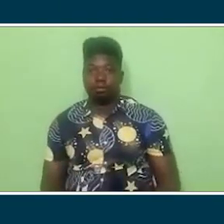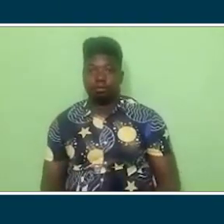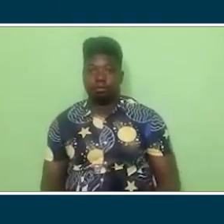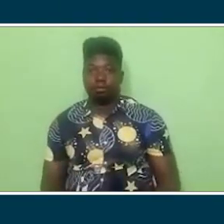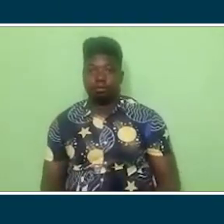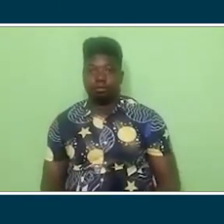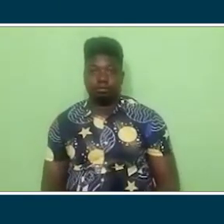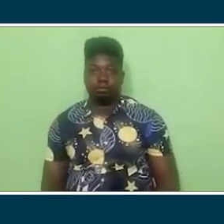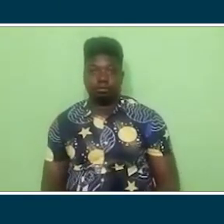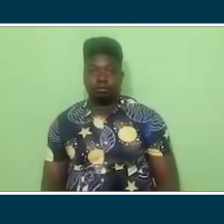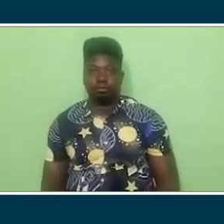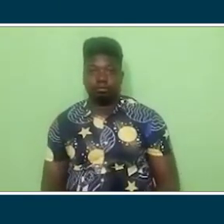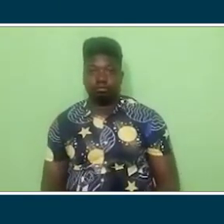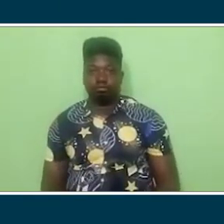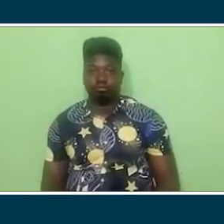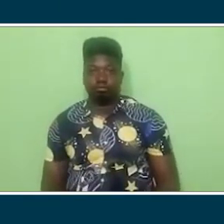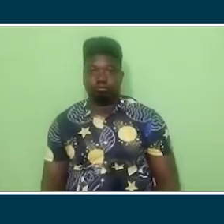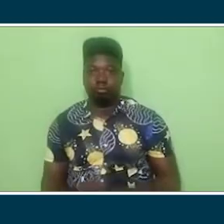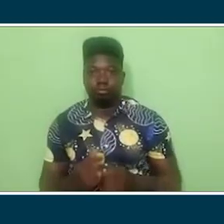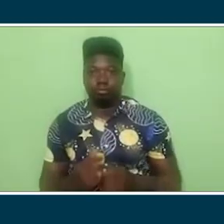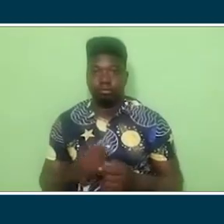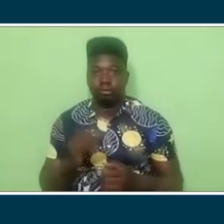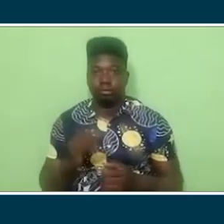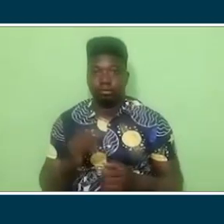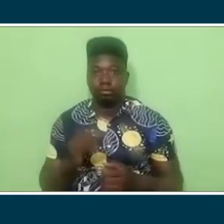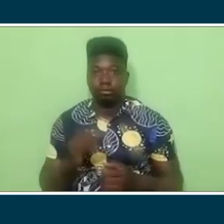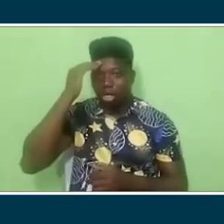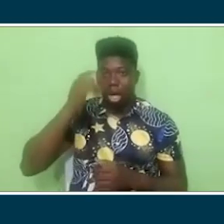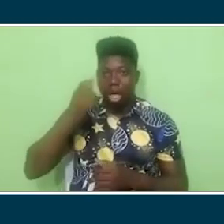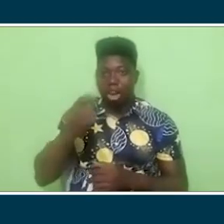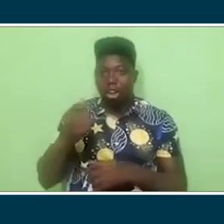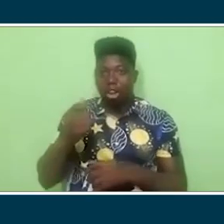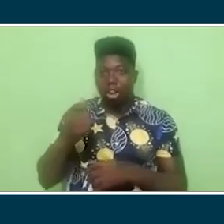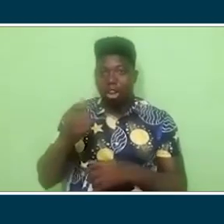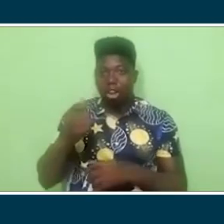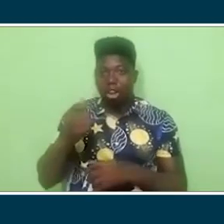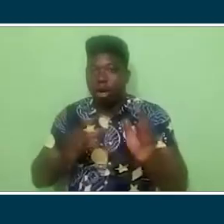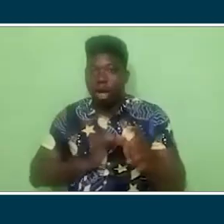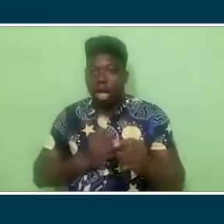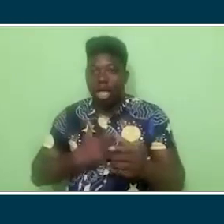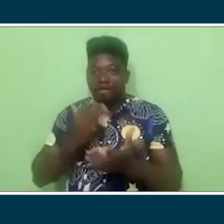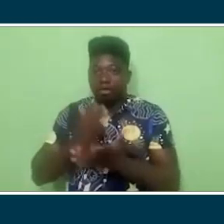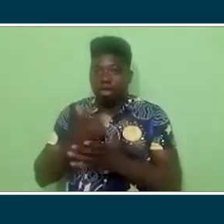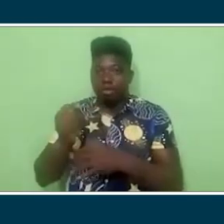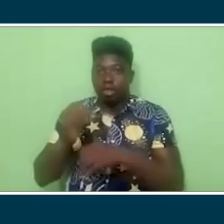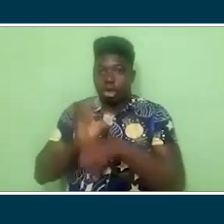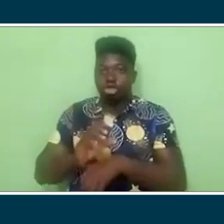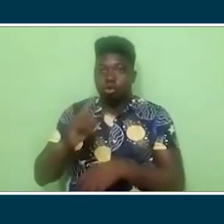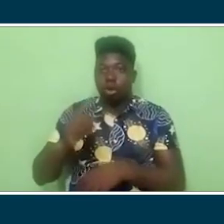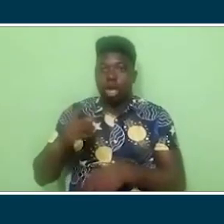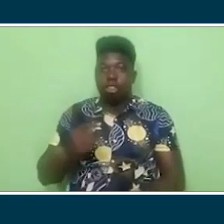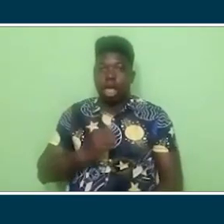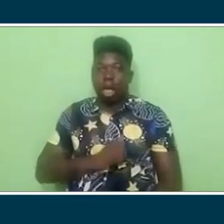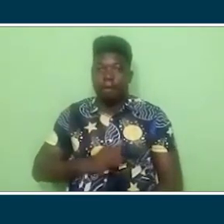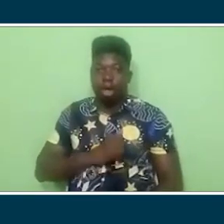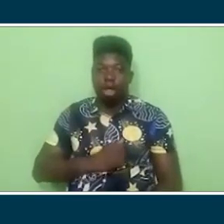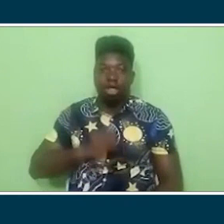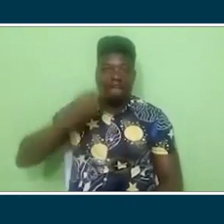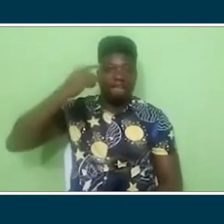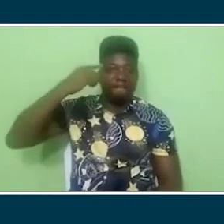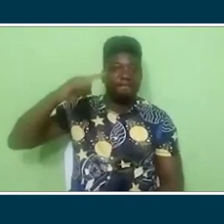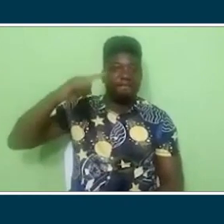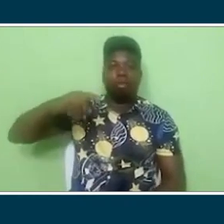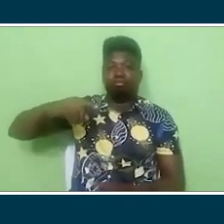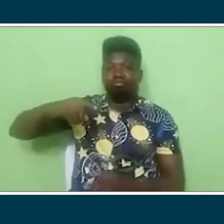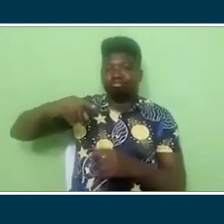let's stop the culture where you apologize for taking space, because you know, like everybody think, you know, what a way